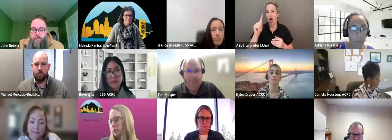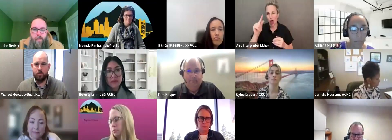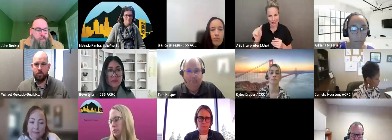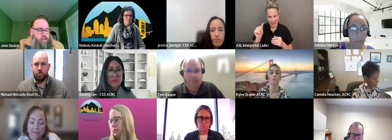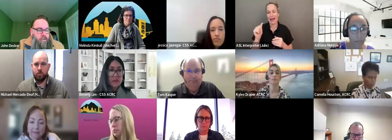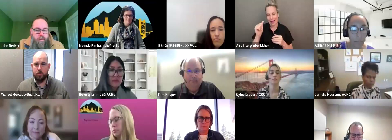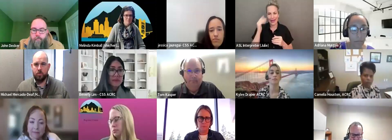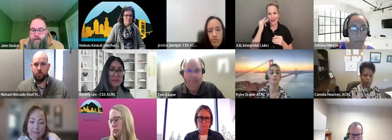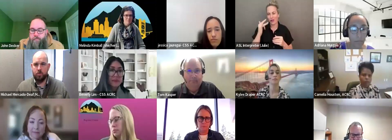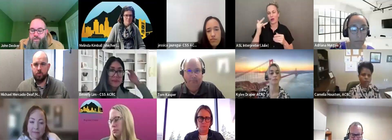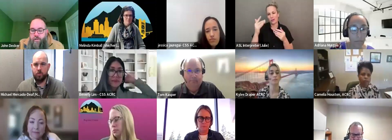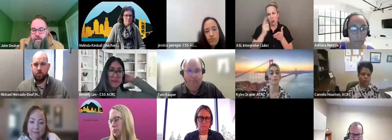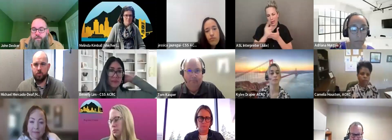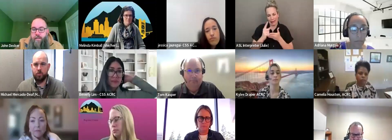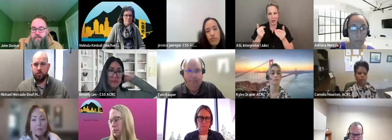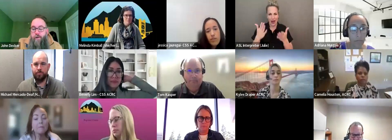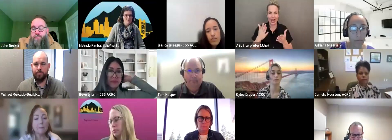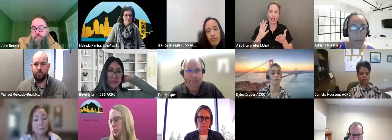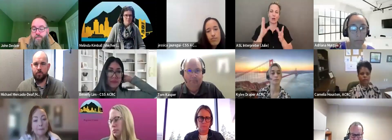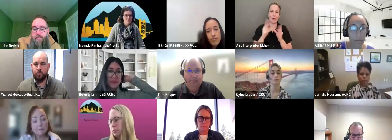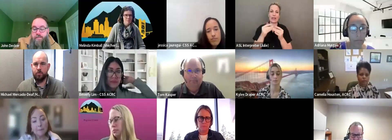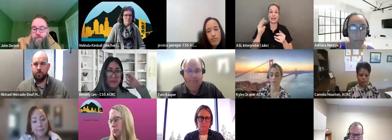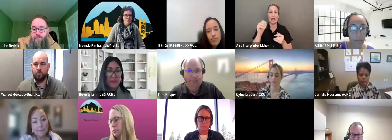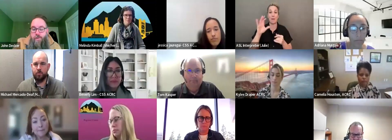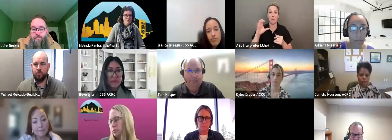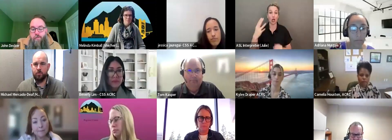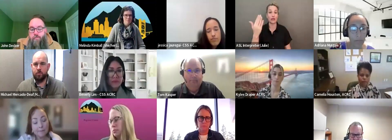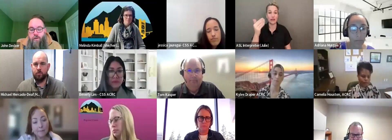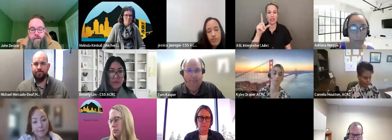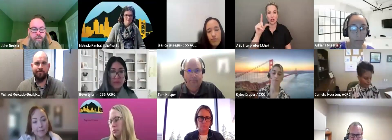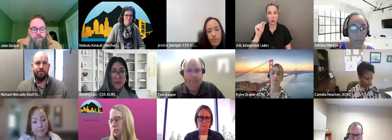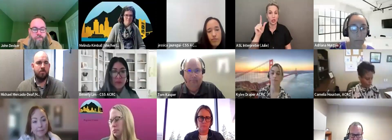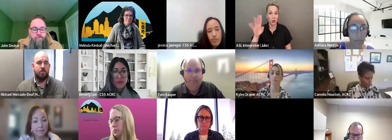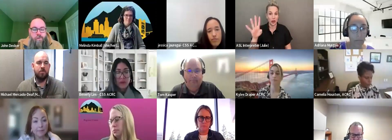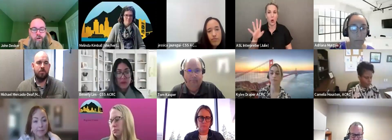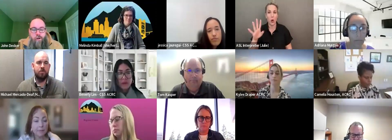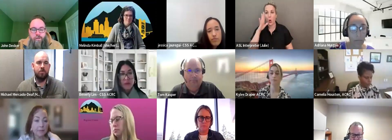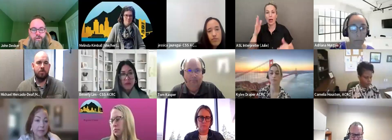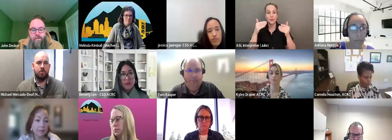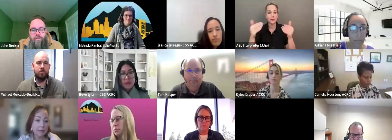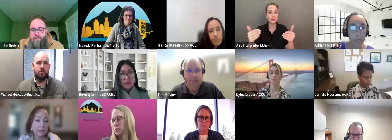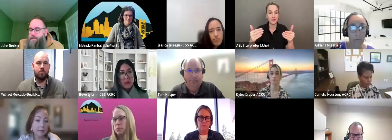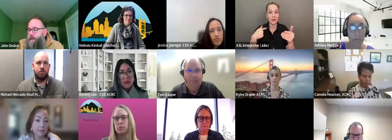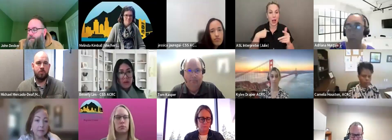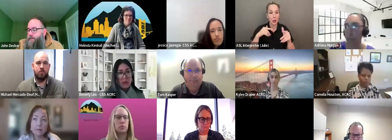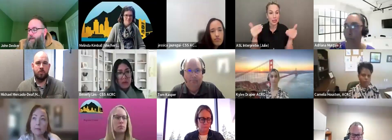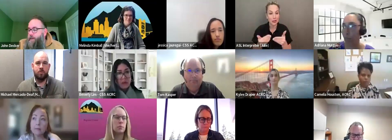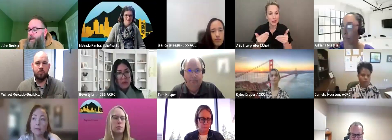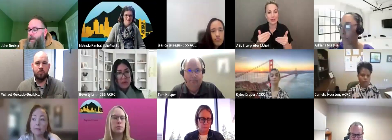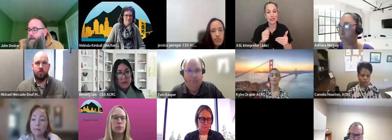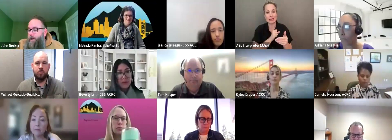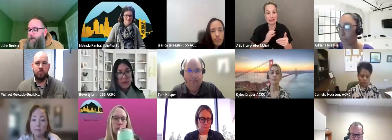service provider meeting. My name is John Decker. Today is March 15th, 2024. We're going to get into our introductions of